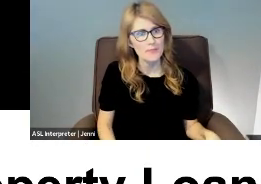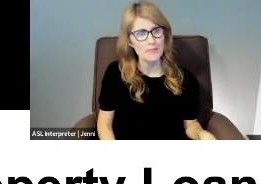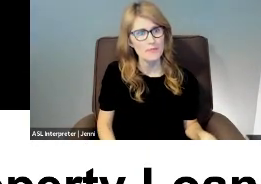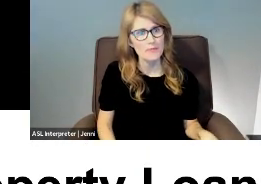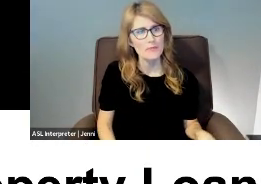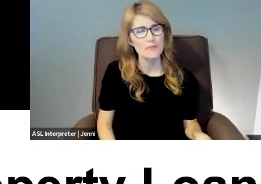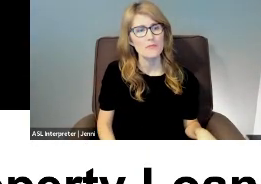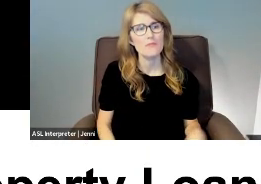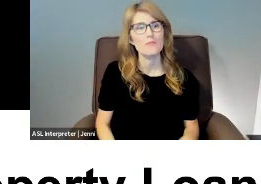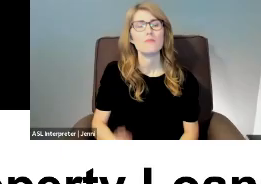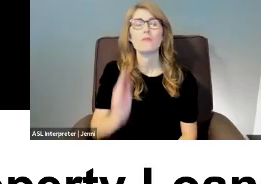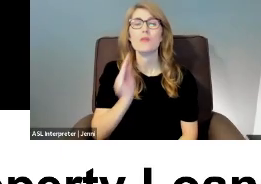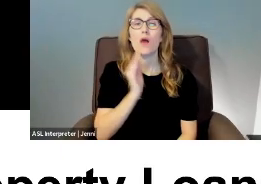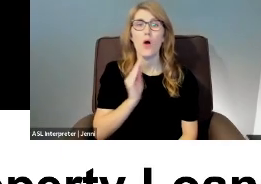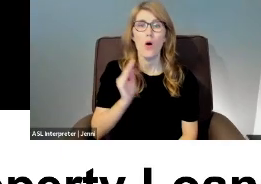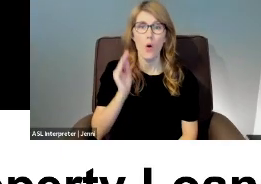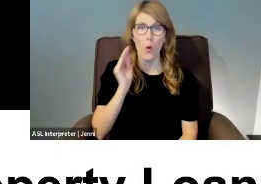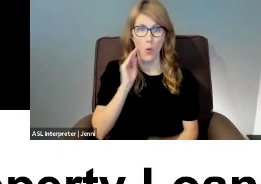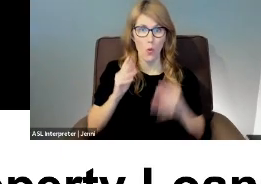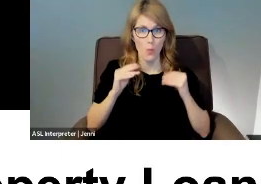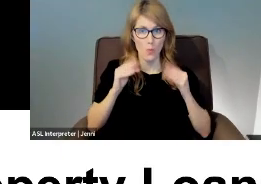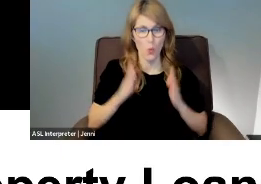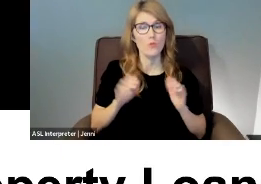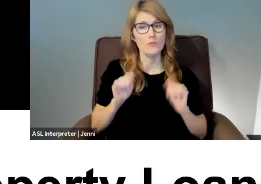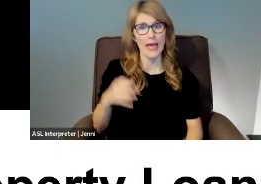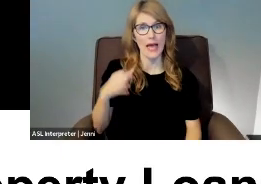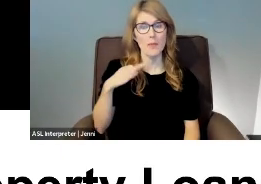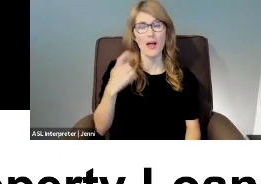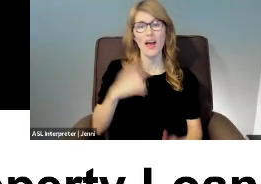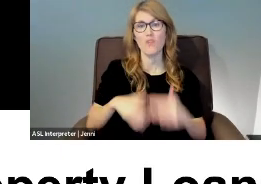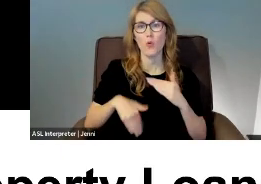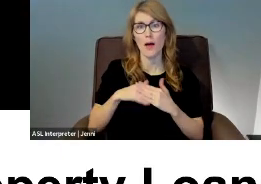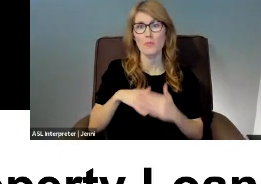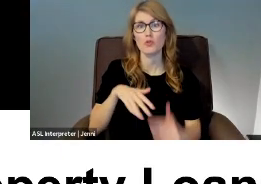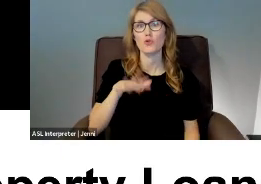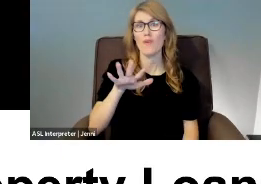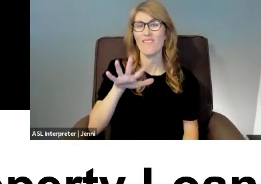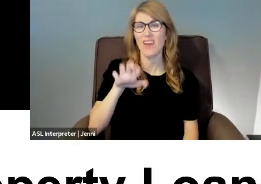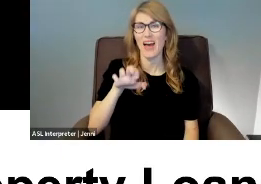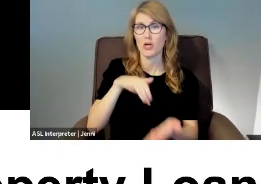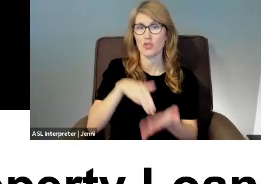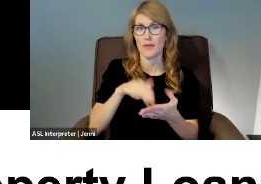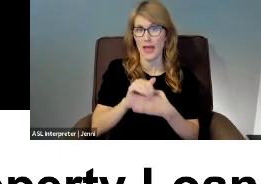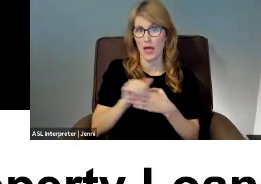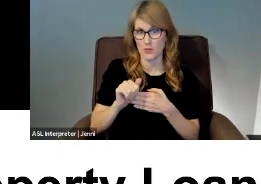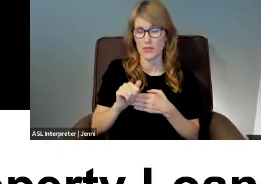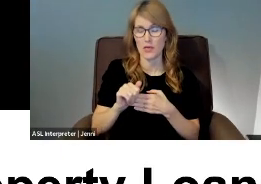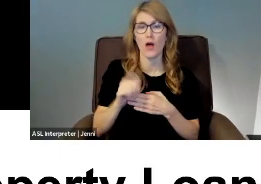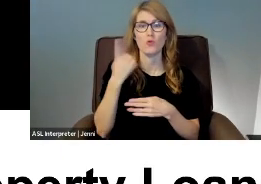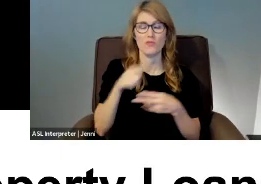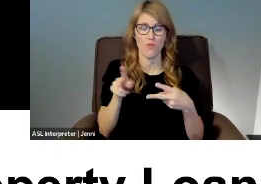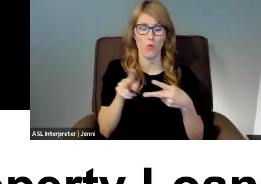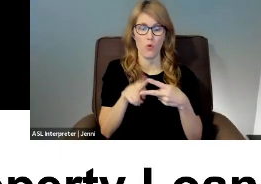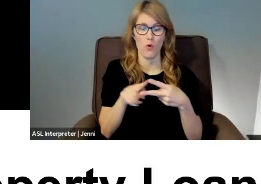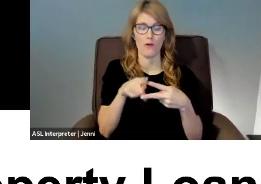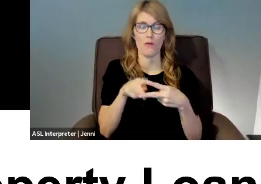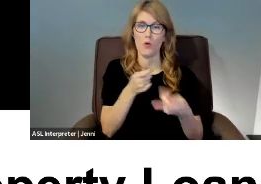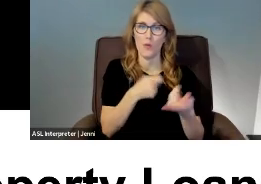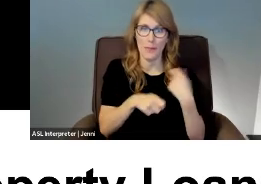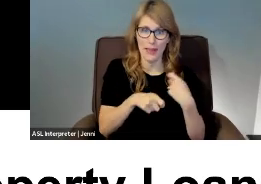So homeowners may apply for up to $500,000 to replace or repair a